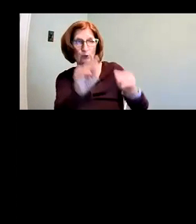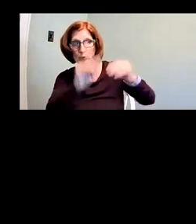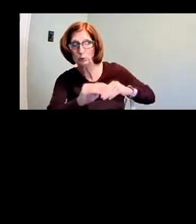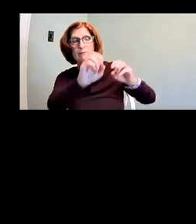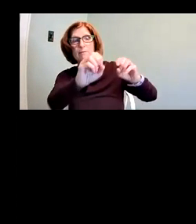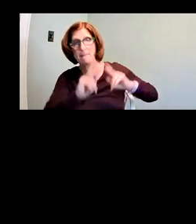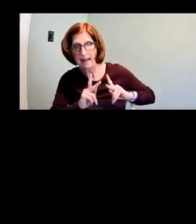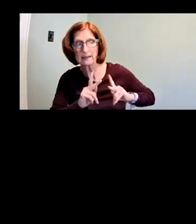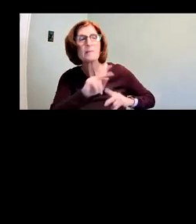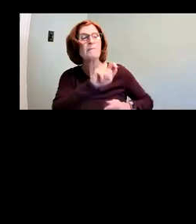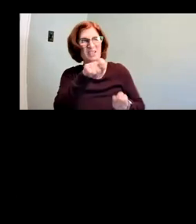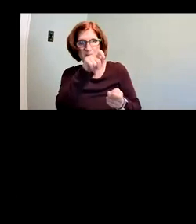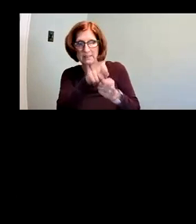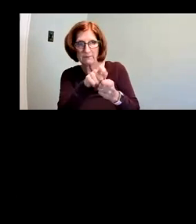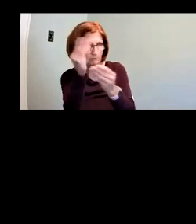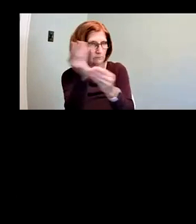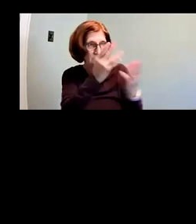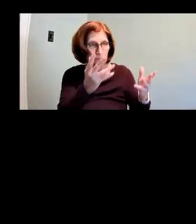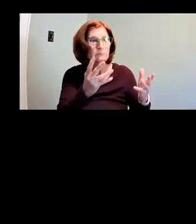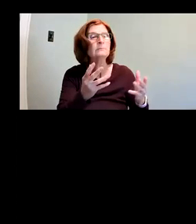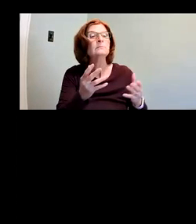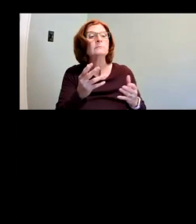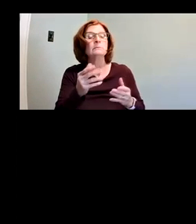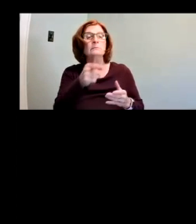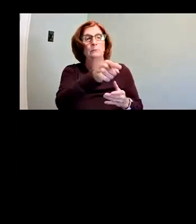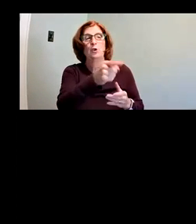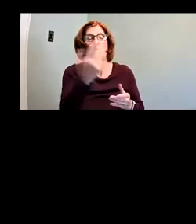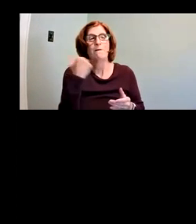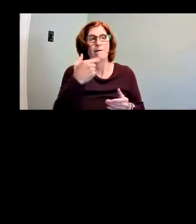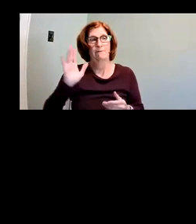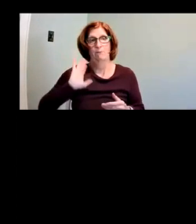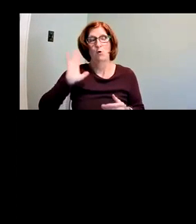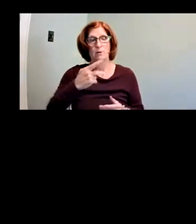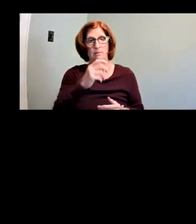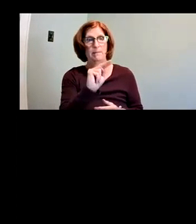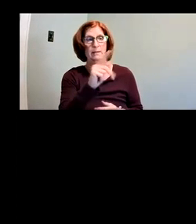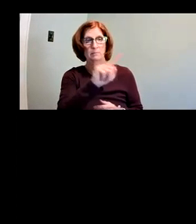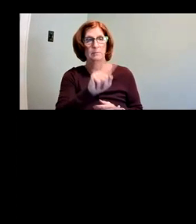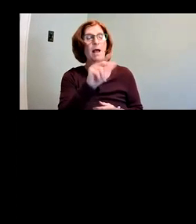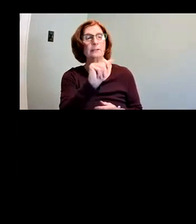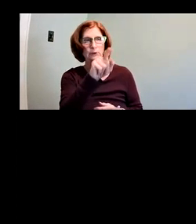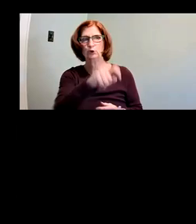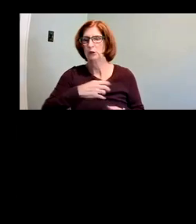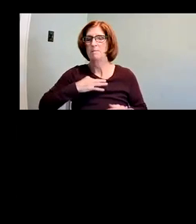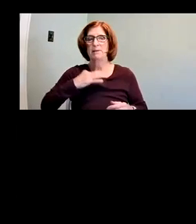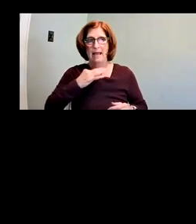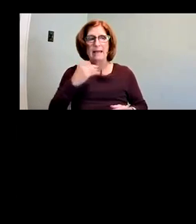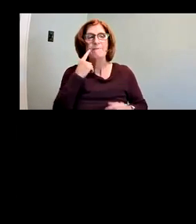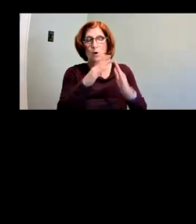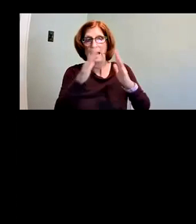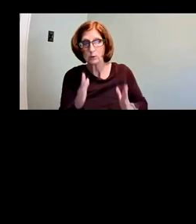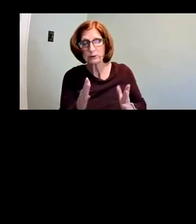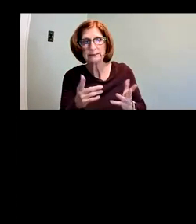site specifically highlighting that Penn Plaza residents should apply. They've done social media outreach on Facebook and